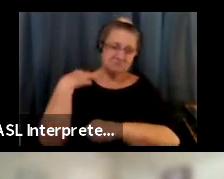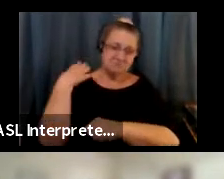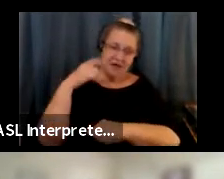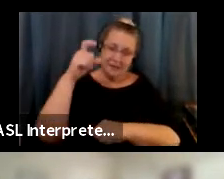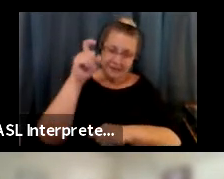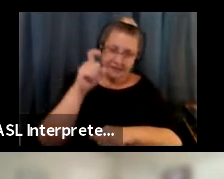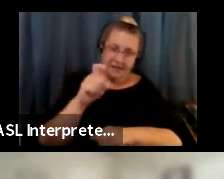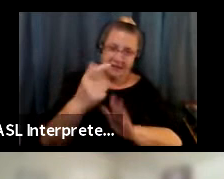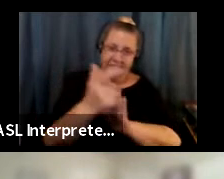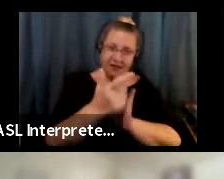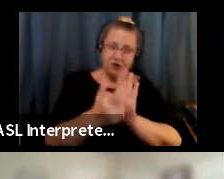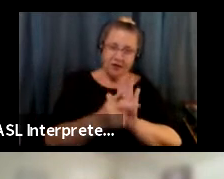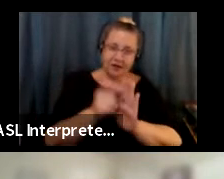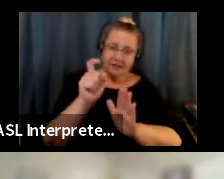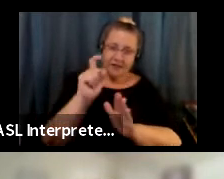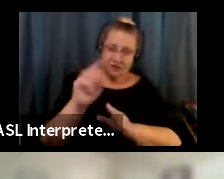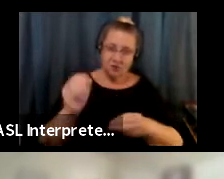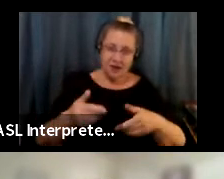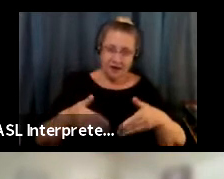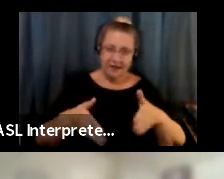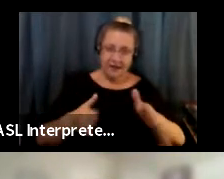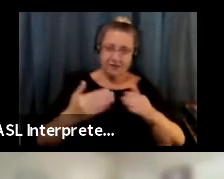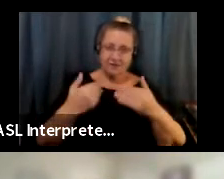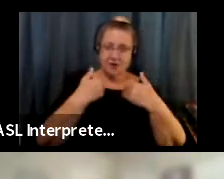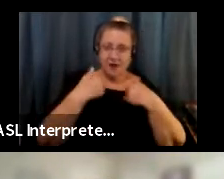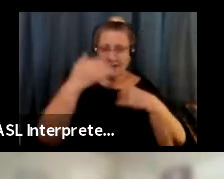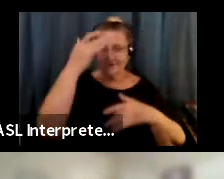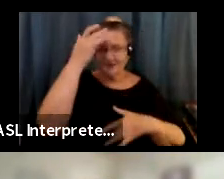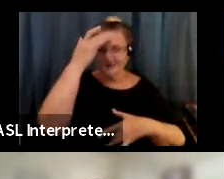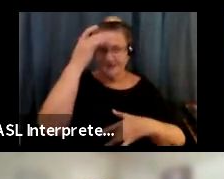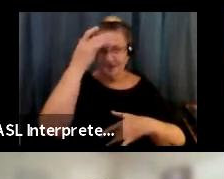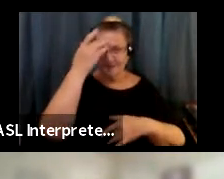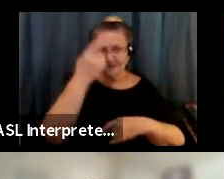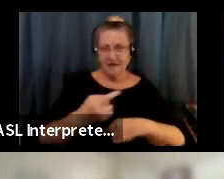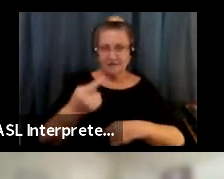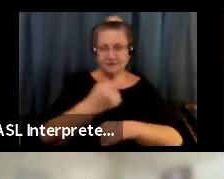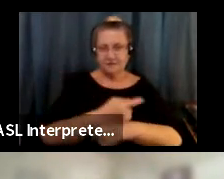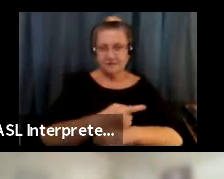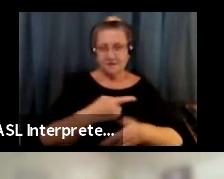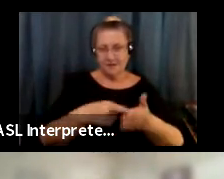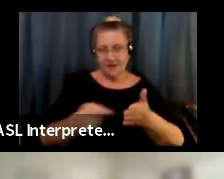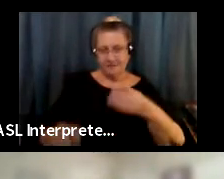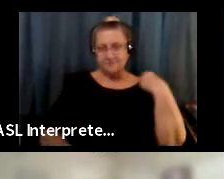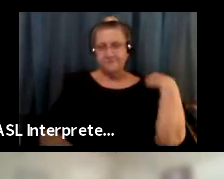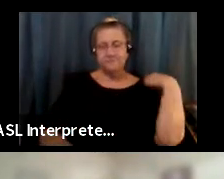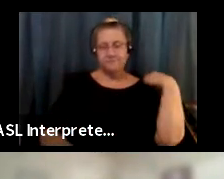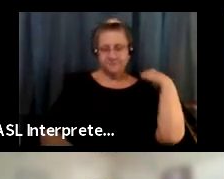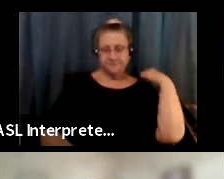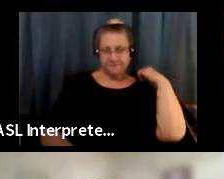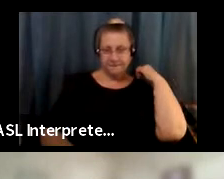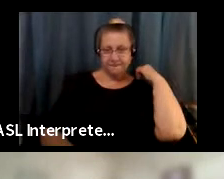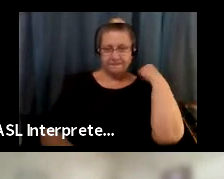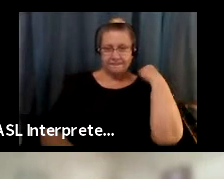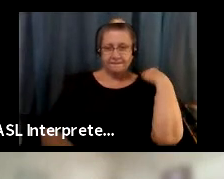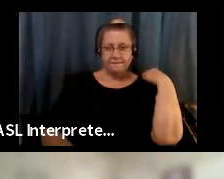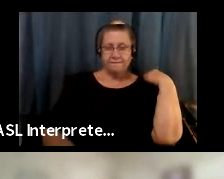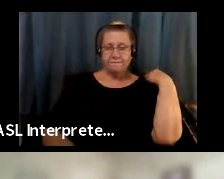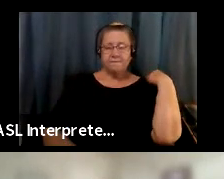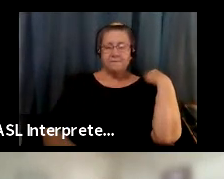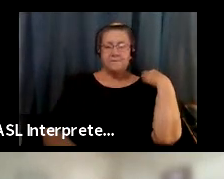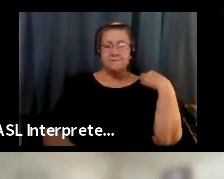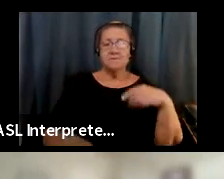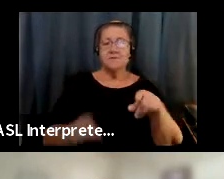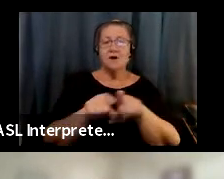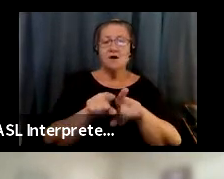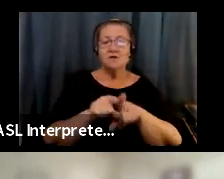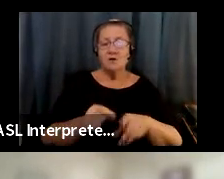ag workers should be disaggregated from other food industry data, given the migratory nature of ag workers. I know we've mentioned that quite a